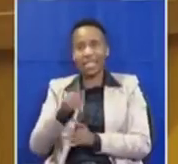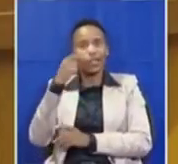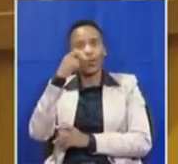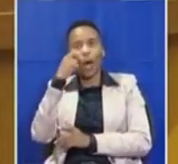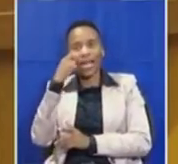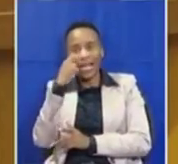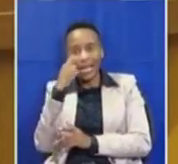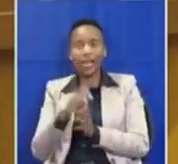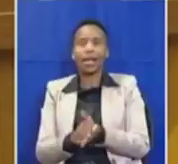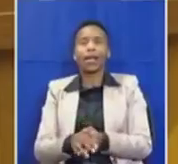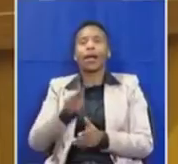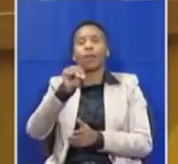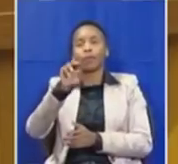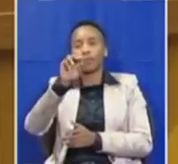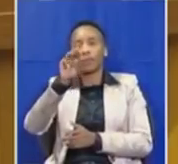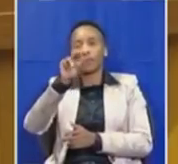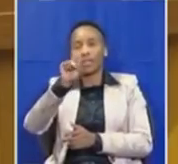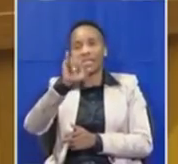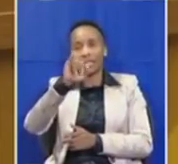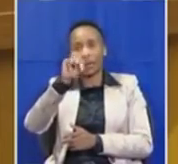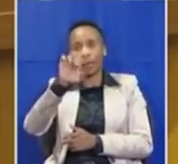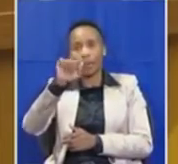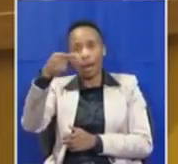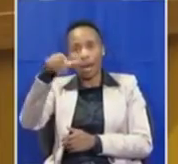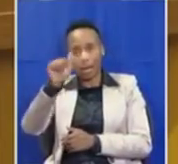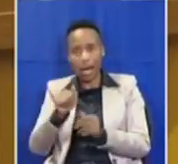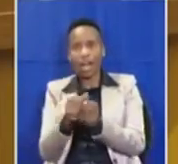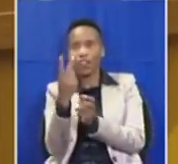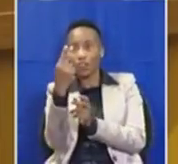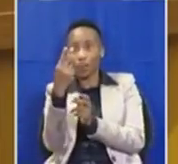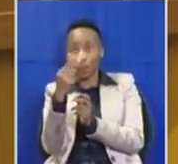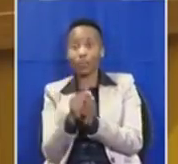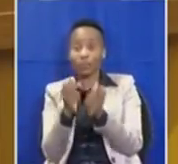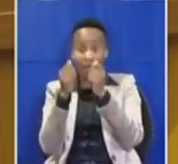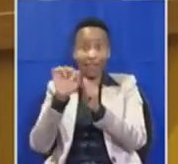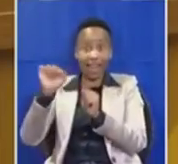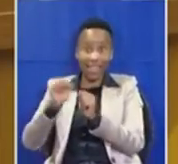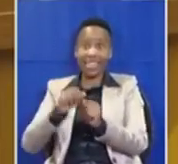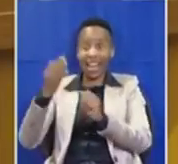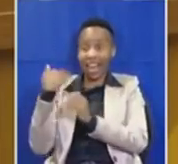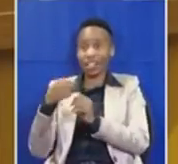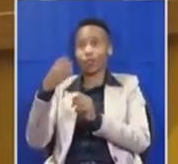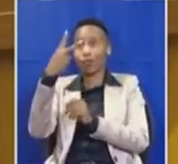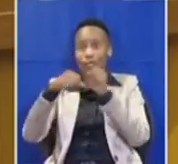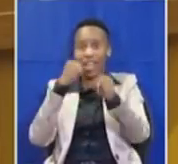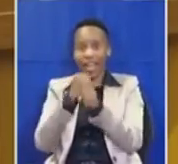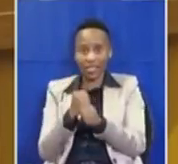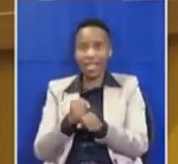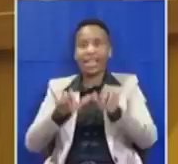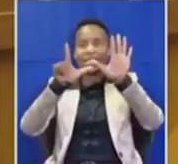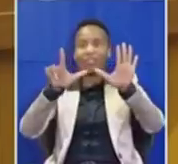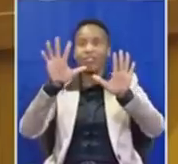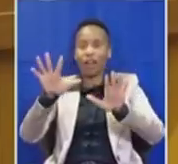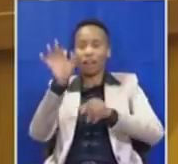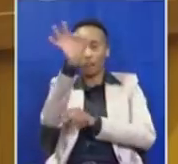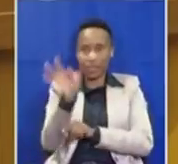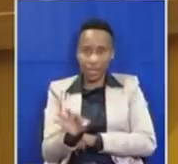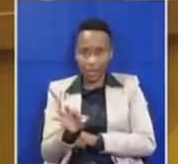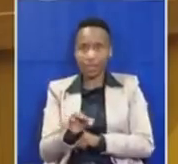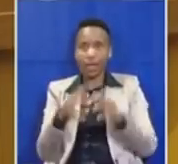in fact tripled investment in the last 3 years, in the last 2 years. In fact, 75% of the jobs that have been